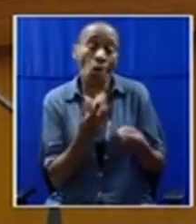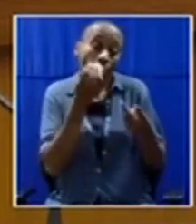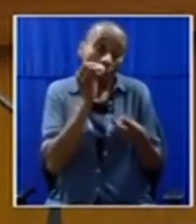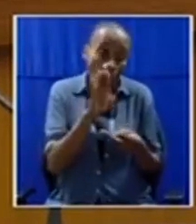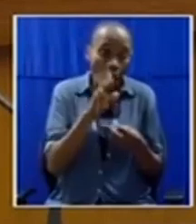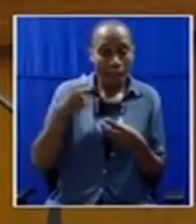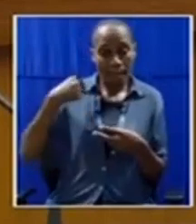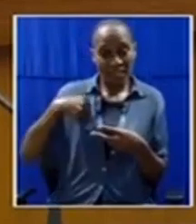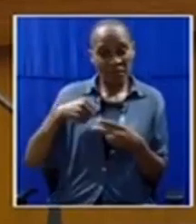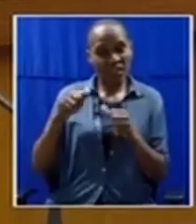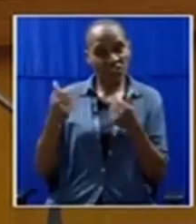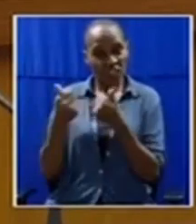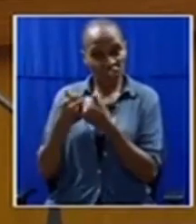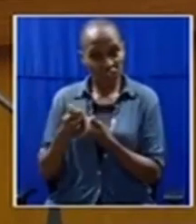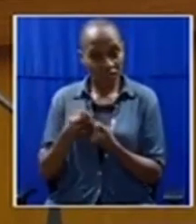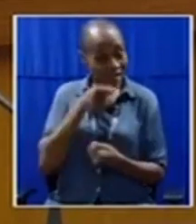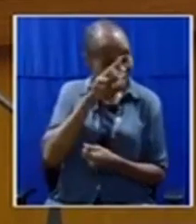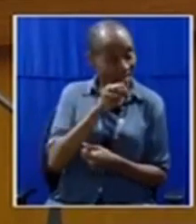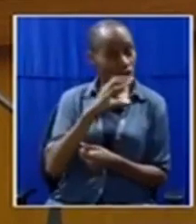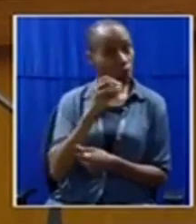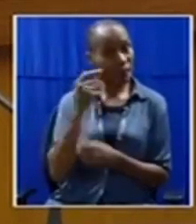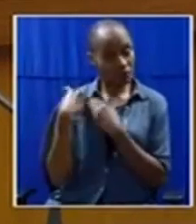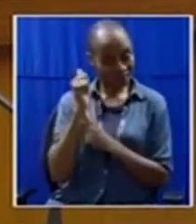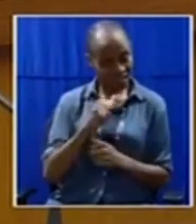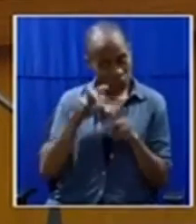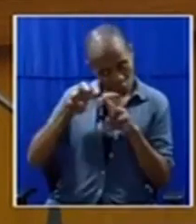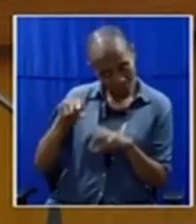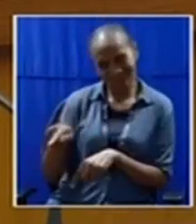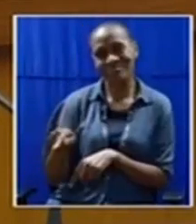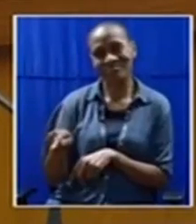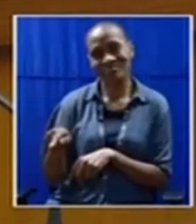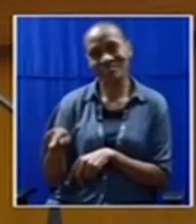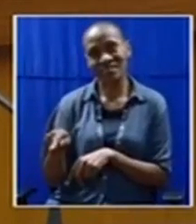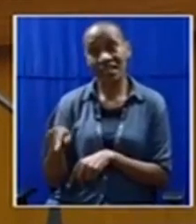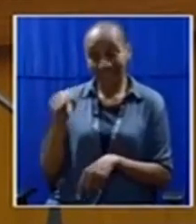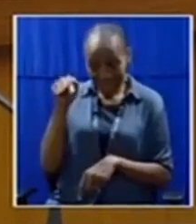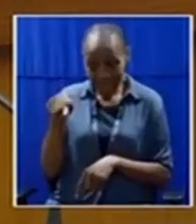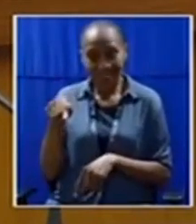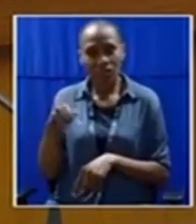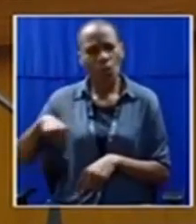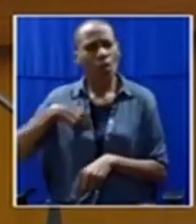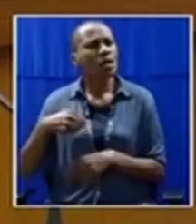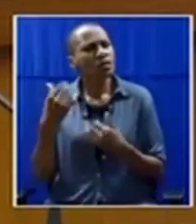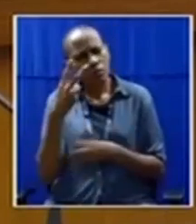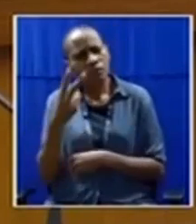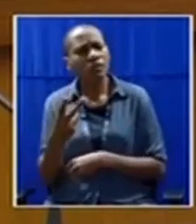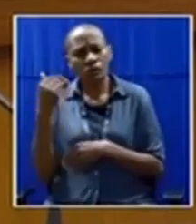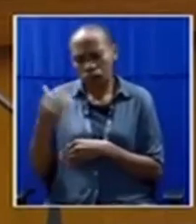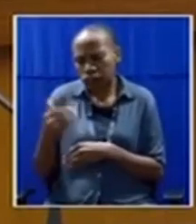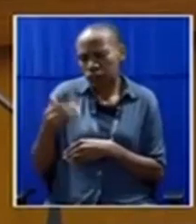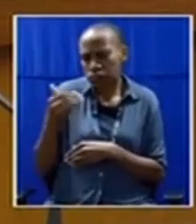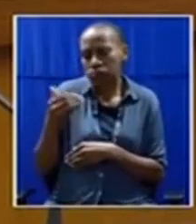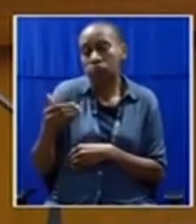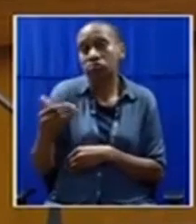municipal level issues and challenges that in fact we have been faced with, and to a point where from time to